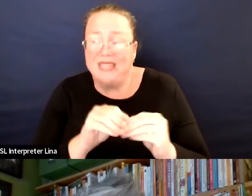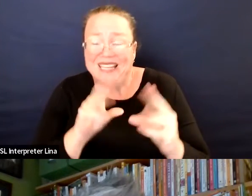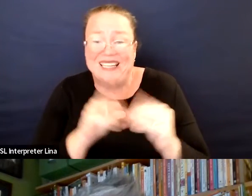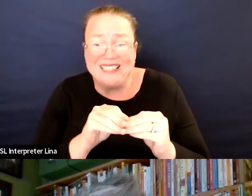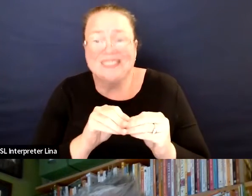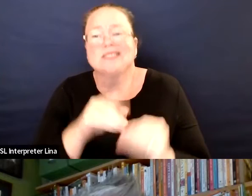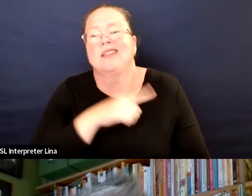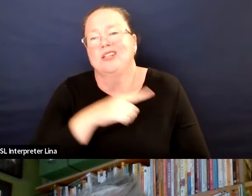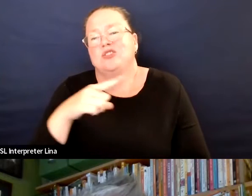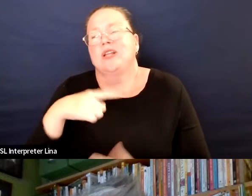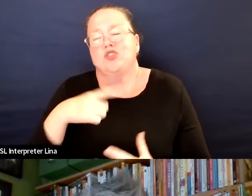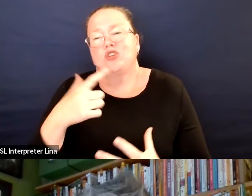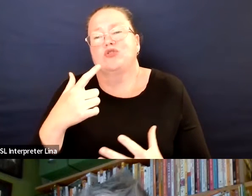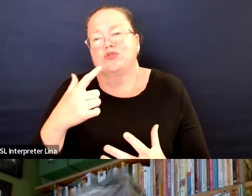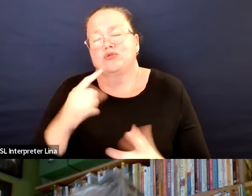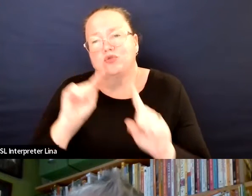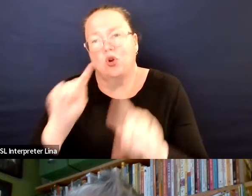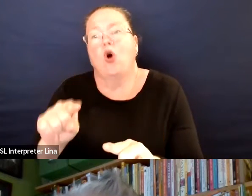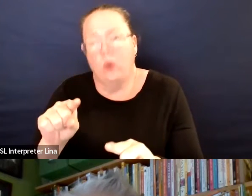and going legislature